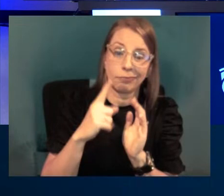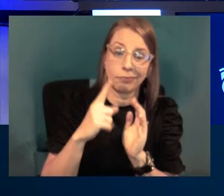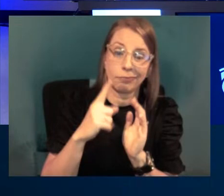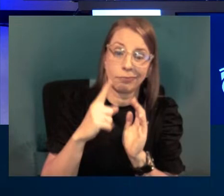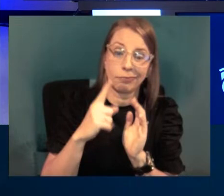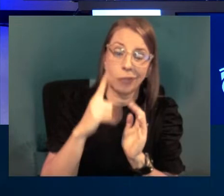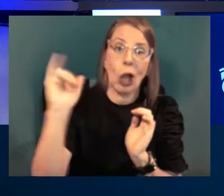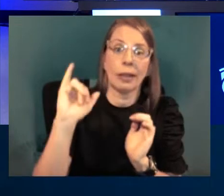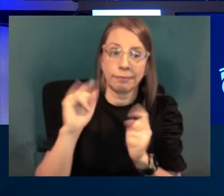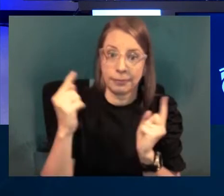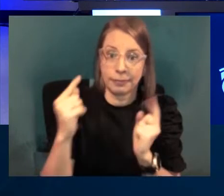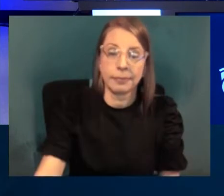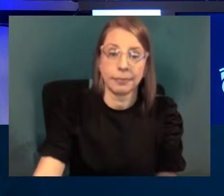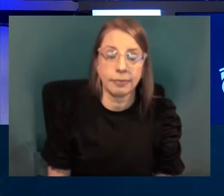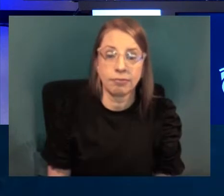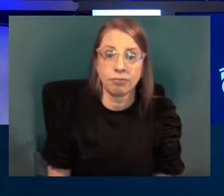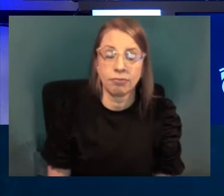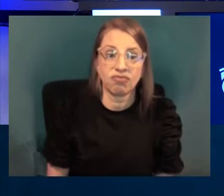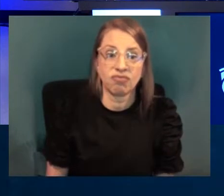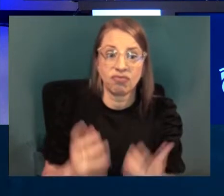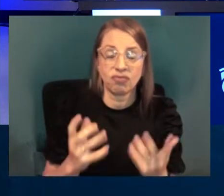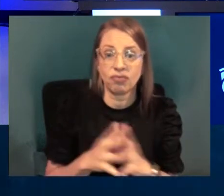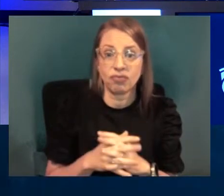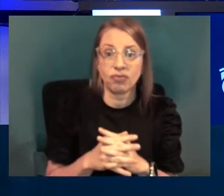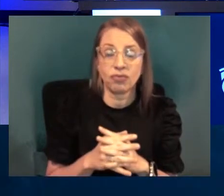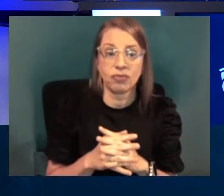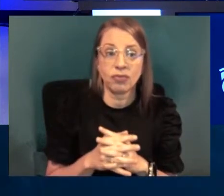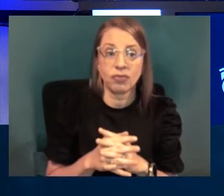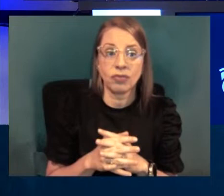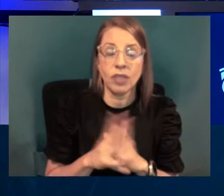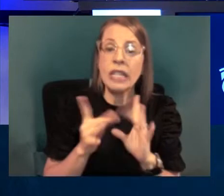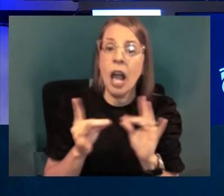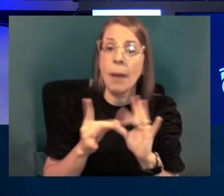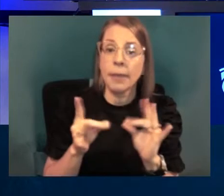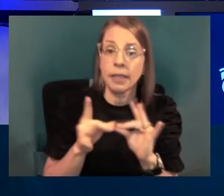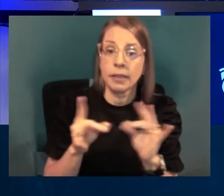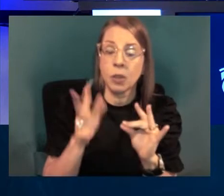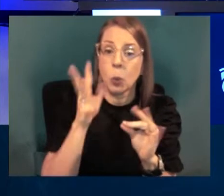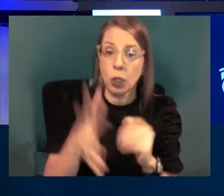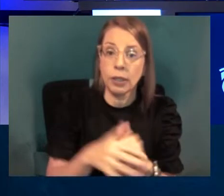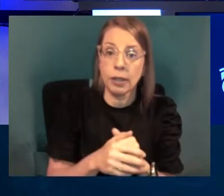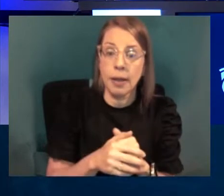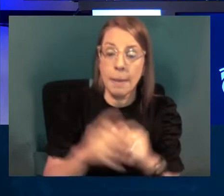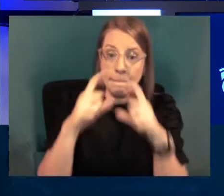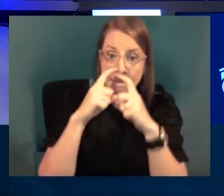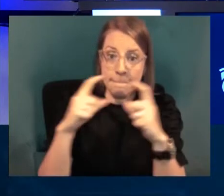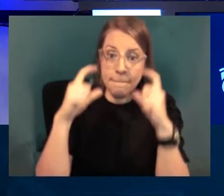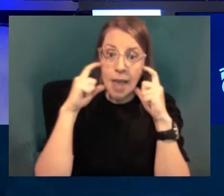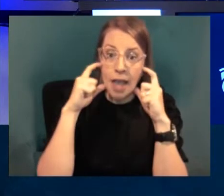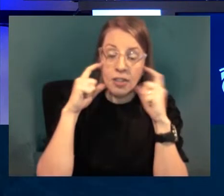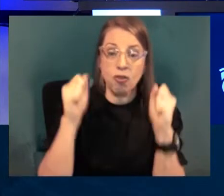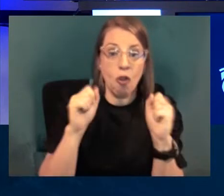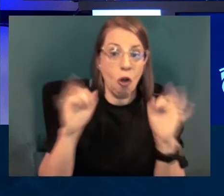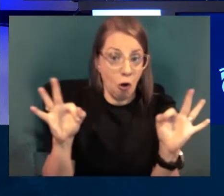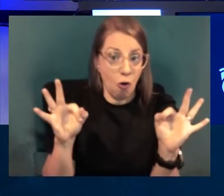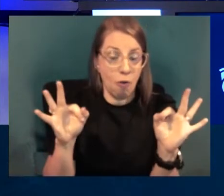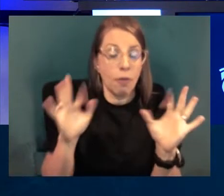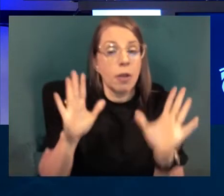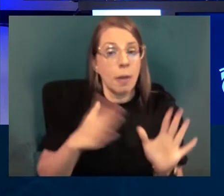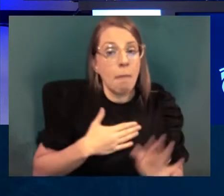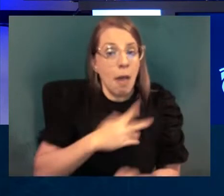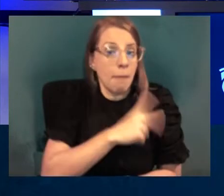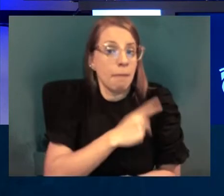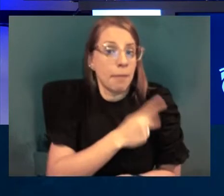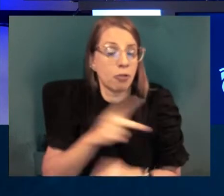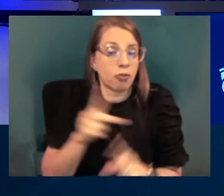know other than getting tested. And just to make a comment, I think as masks have come off, at least in my patient population, we're getting routine